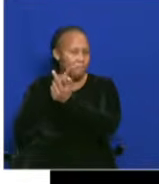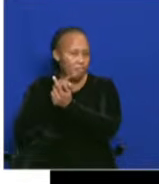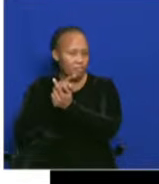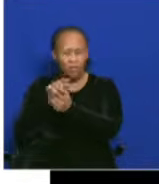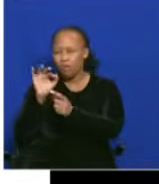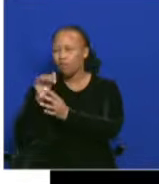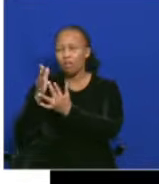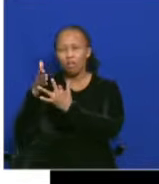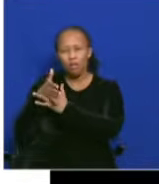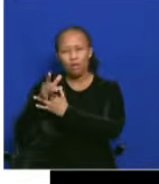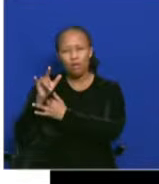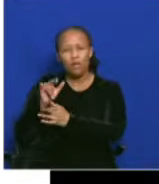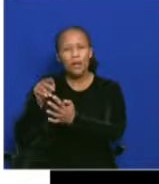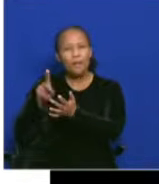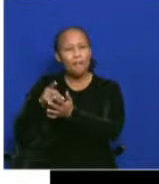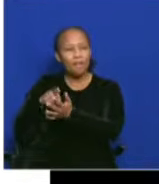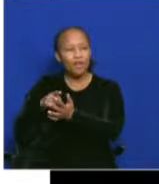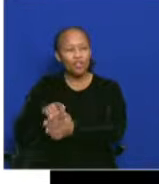6206.